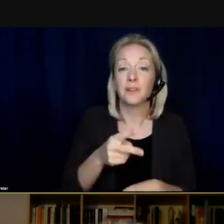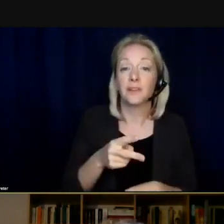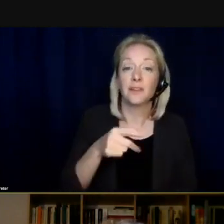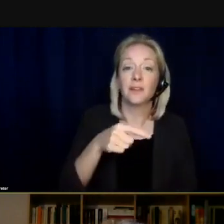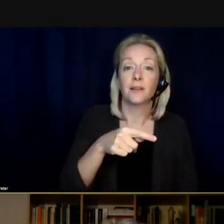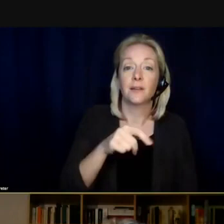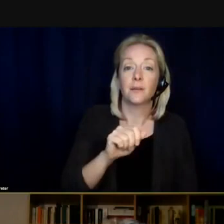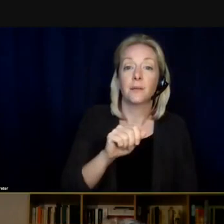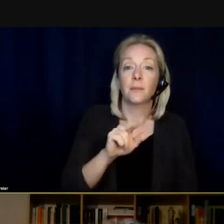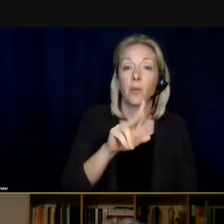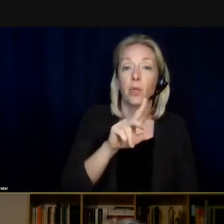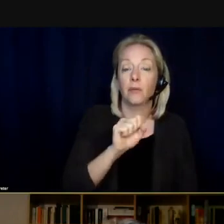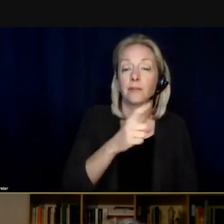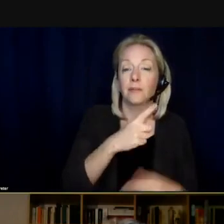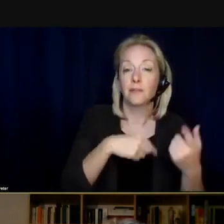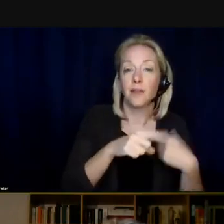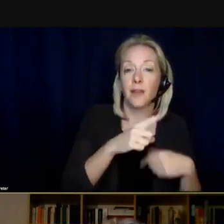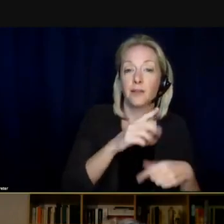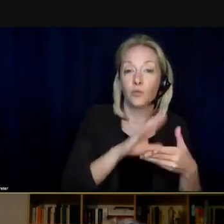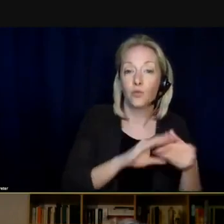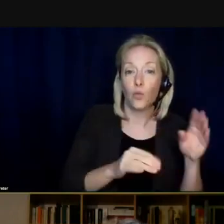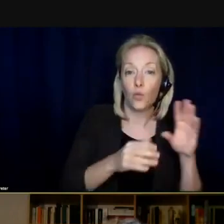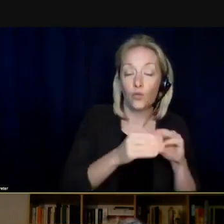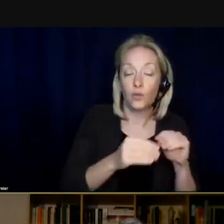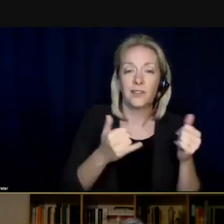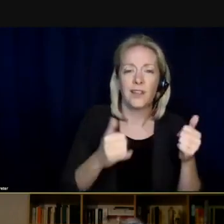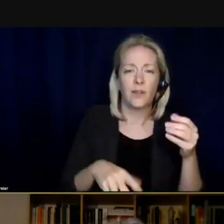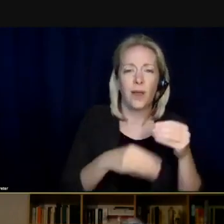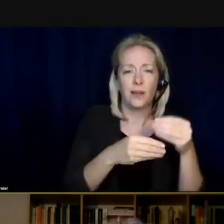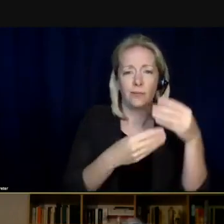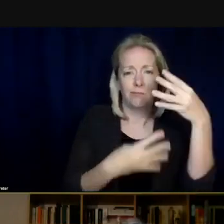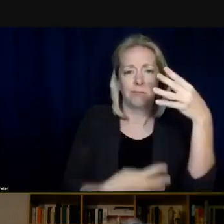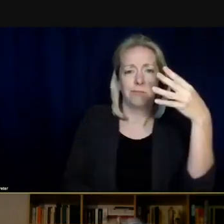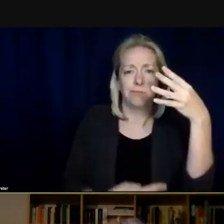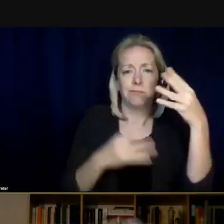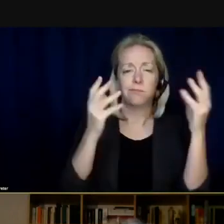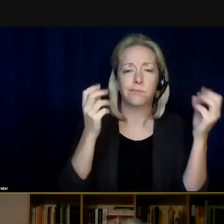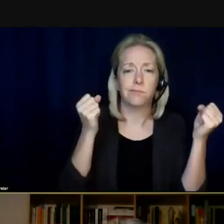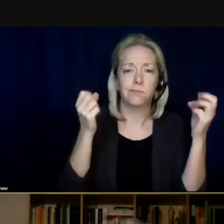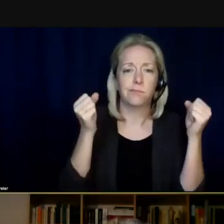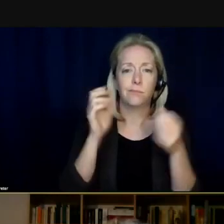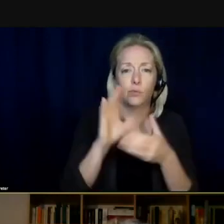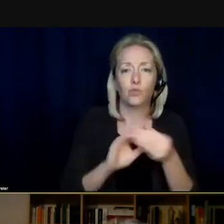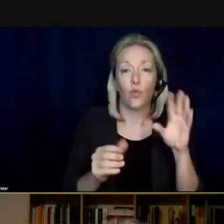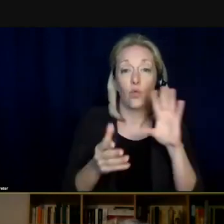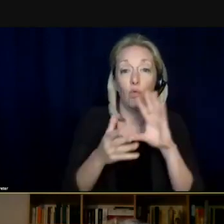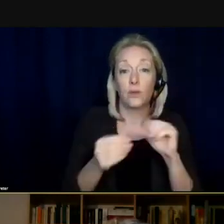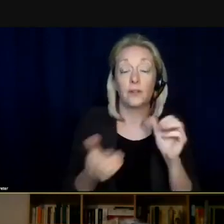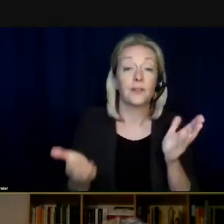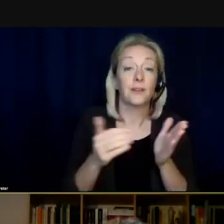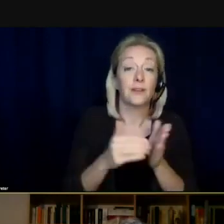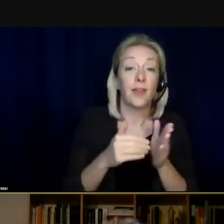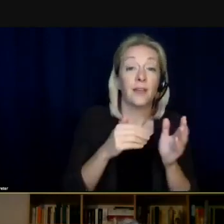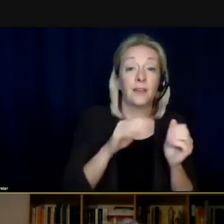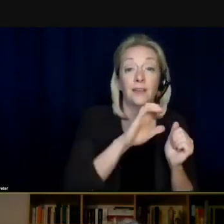of stories. And what we've been doing is trying to move a lot of our stories online for the benefit of